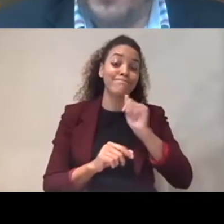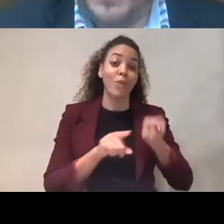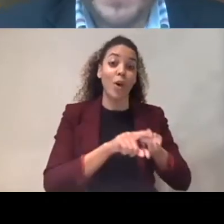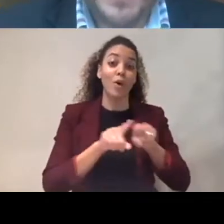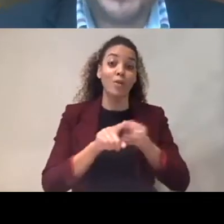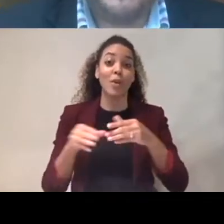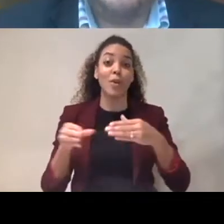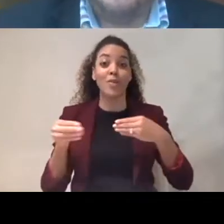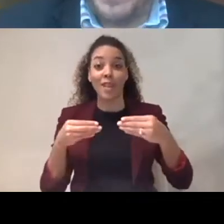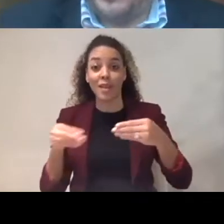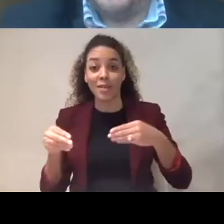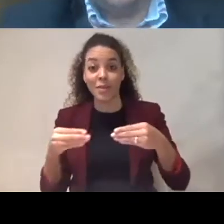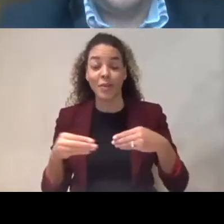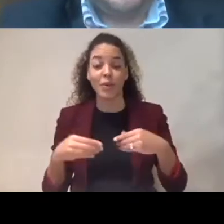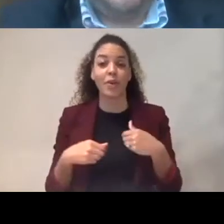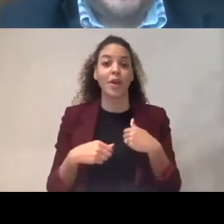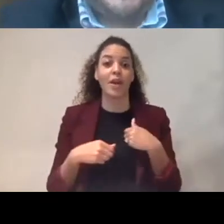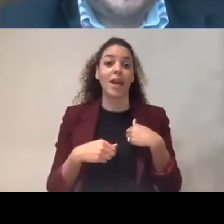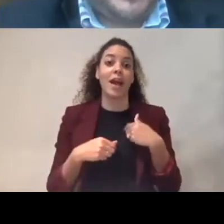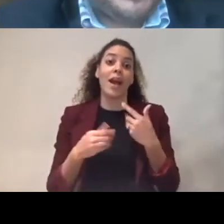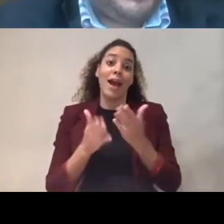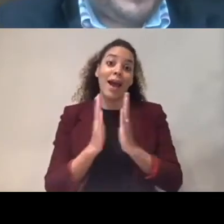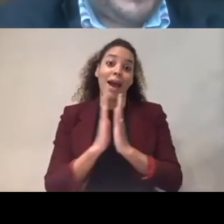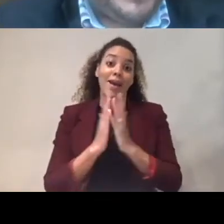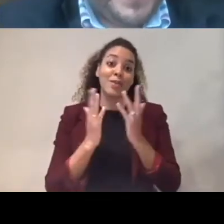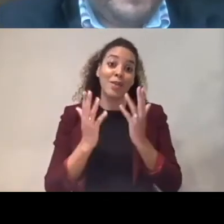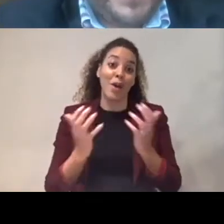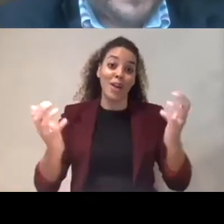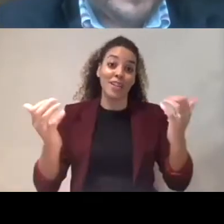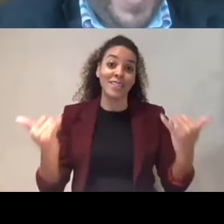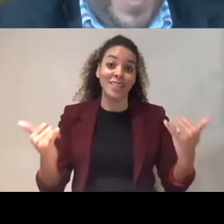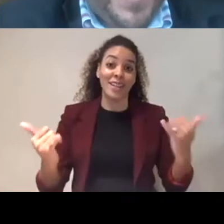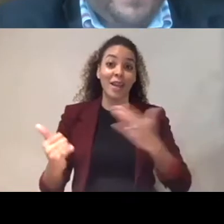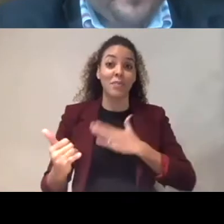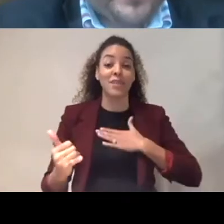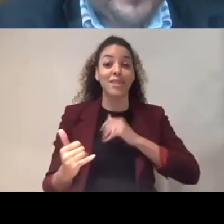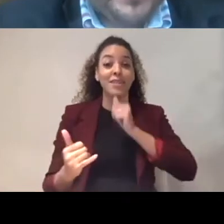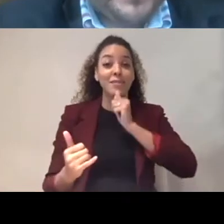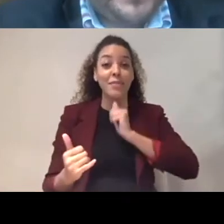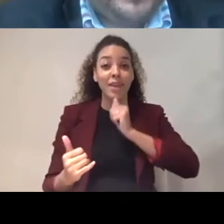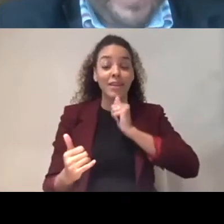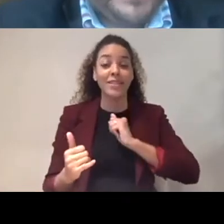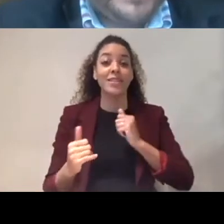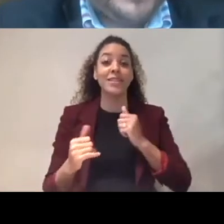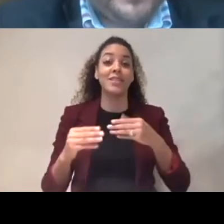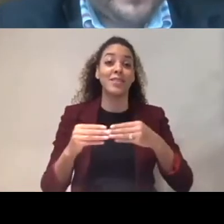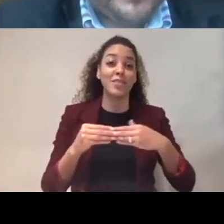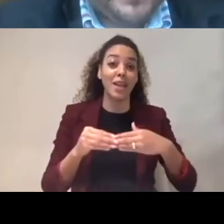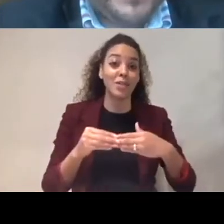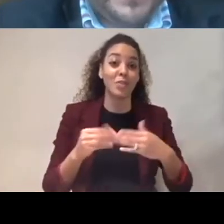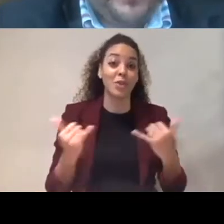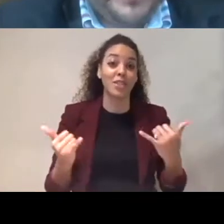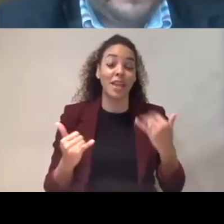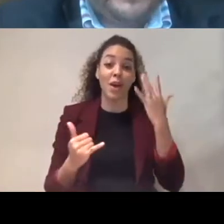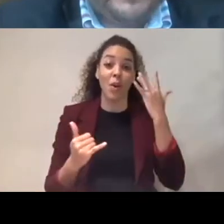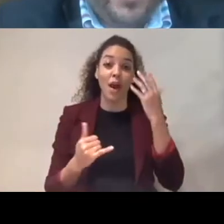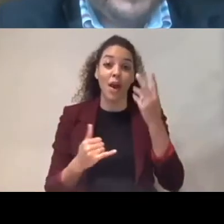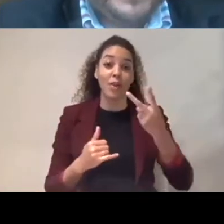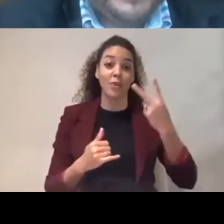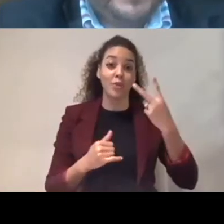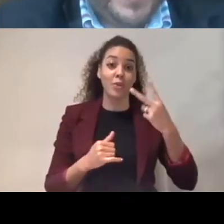will need to ask our audience's patience and flexibility today because we are short 2 panelists. We are short Tina Williams